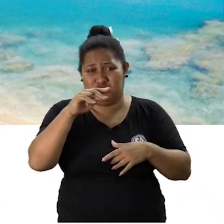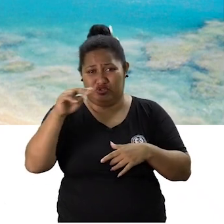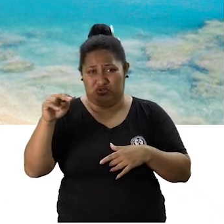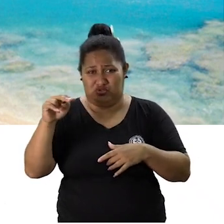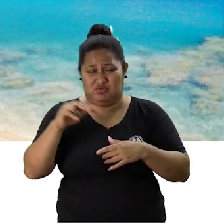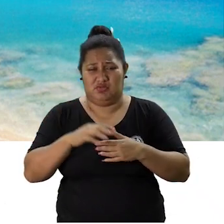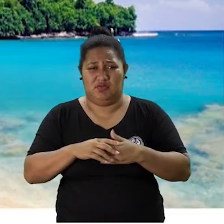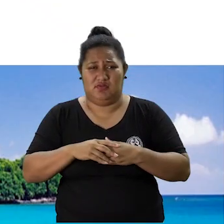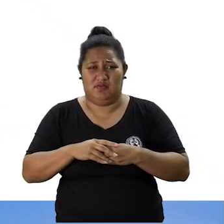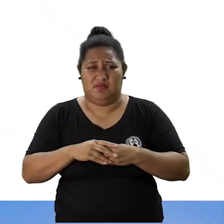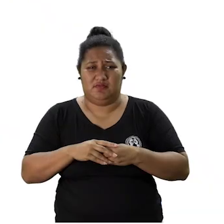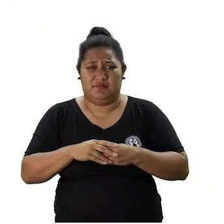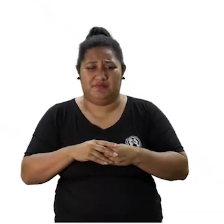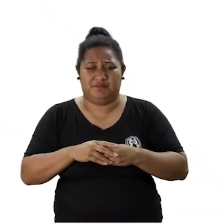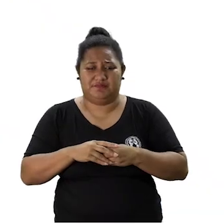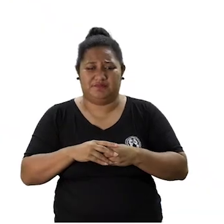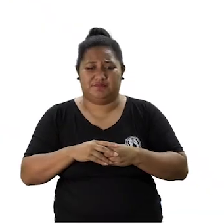neone.